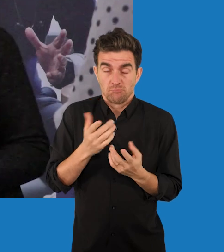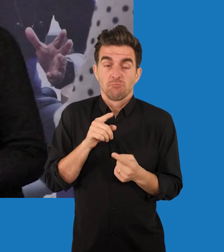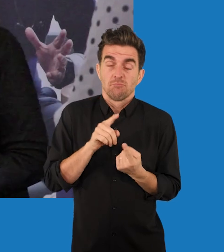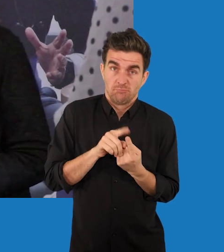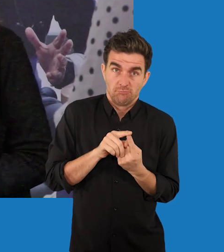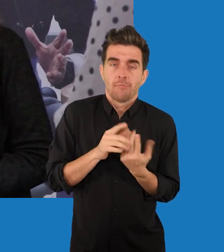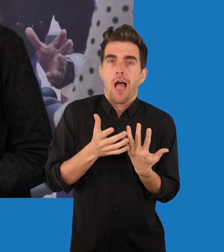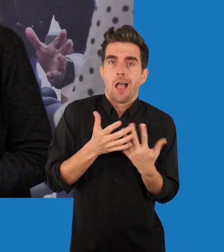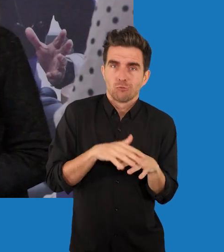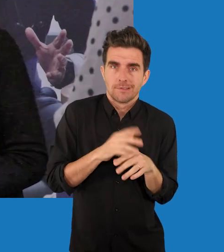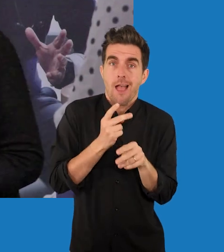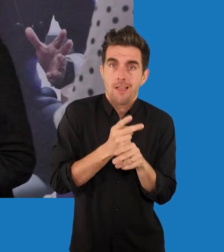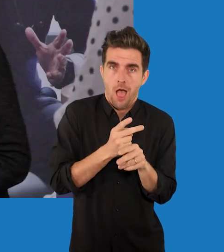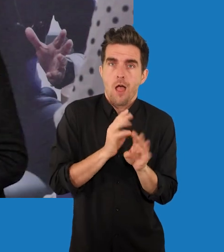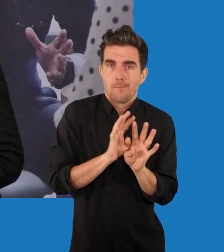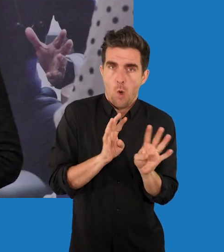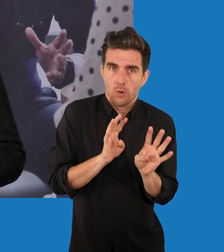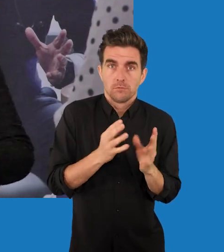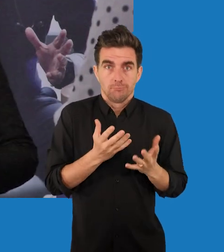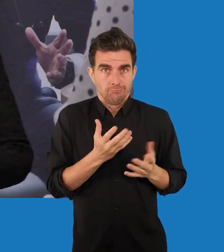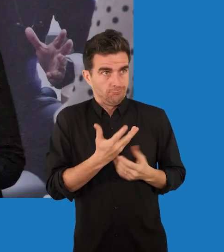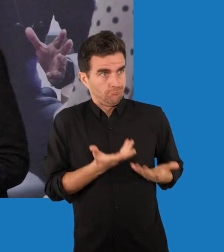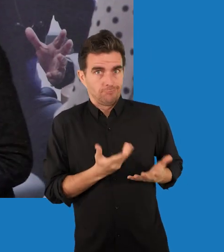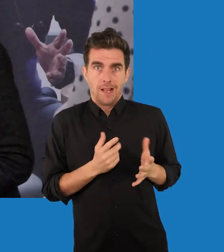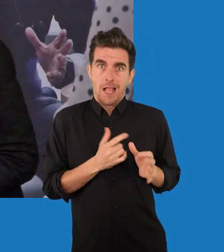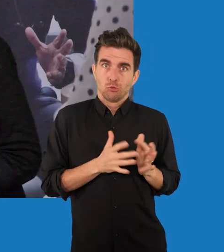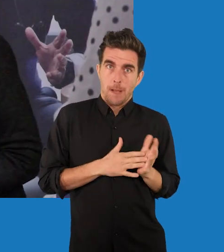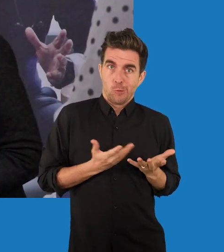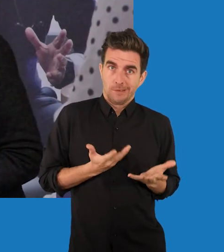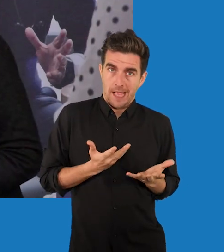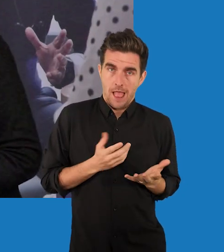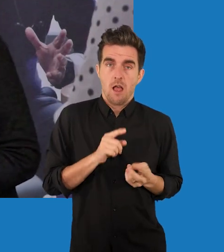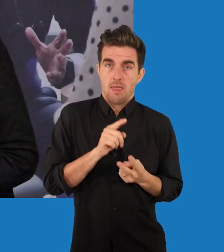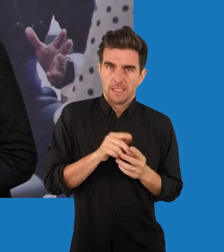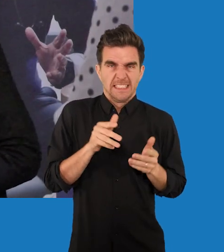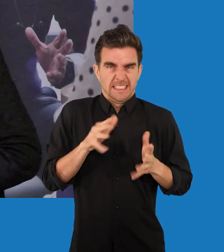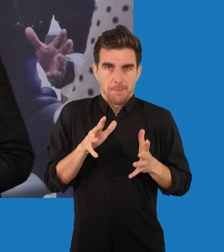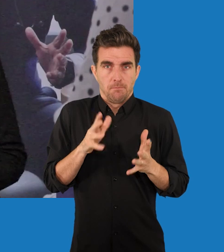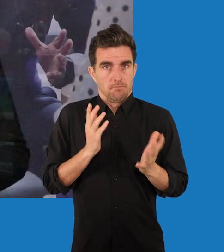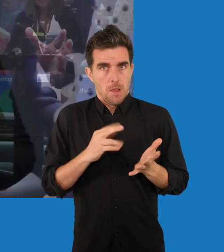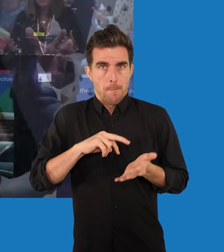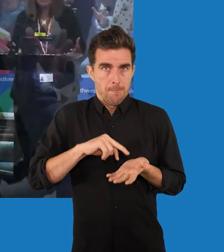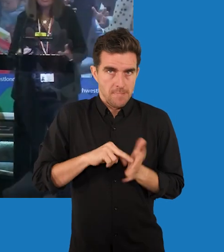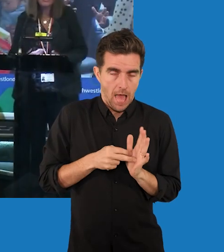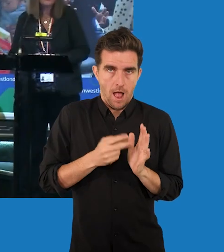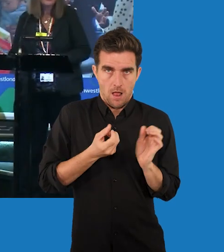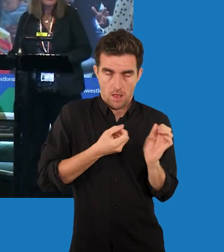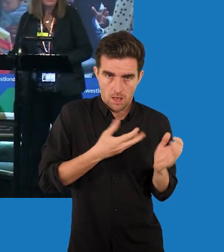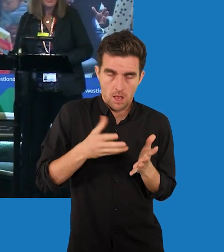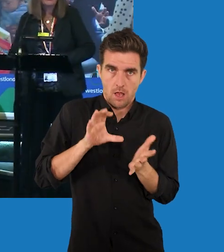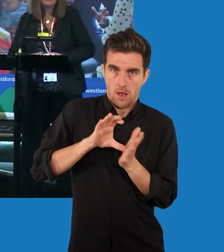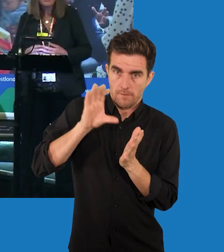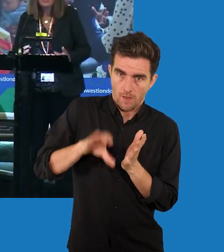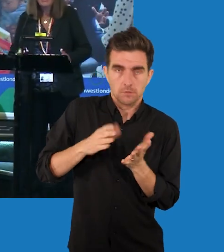2 parts. We have the Integrated Care Board, of which we're doing the AGM today, and that's the part of the system